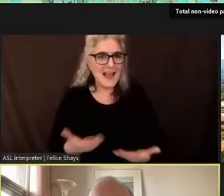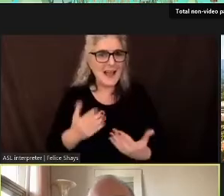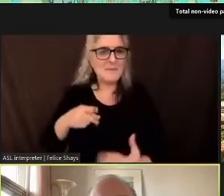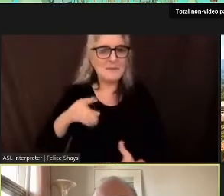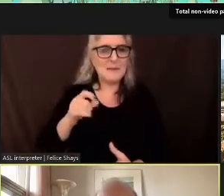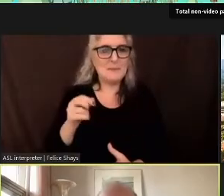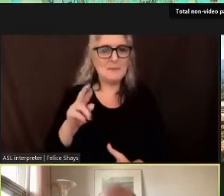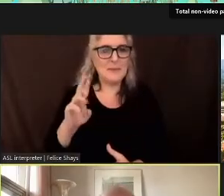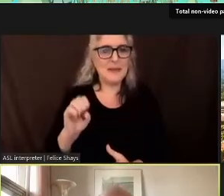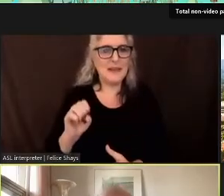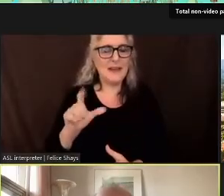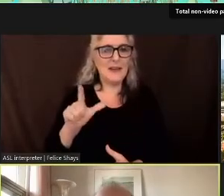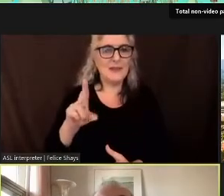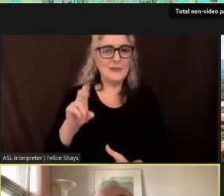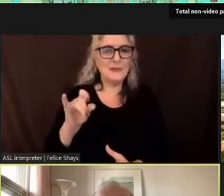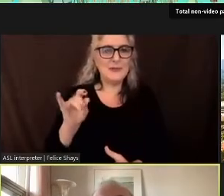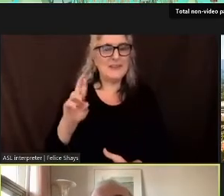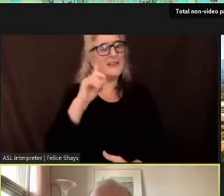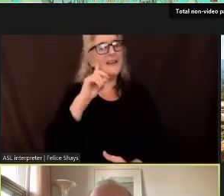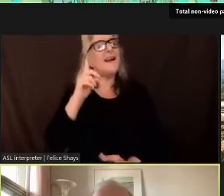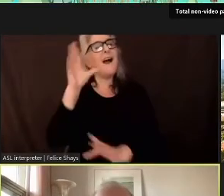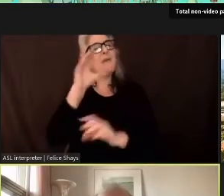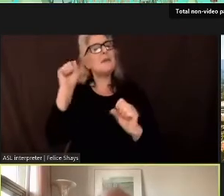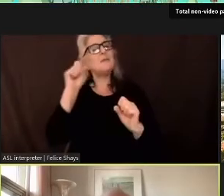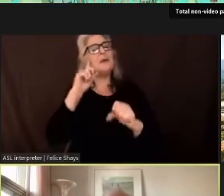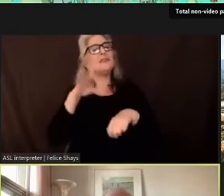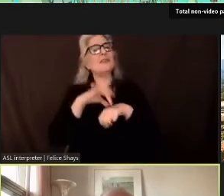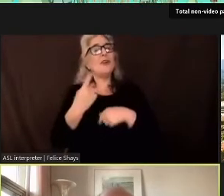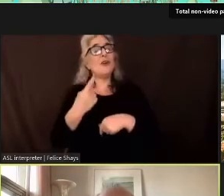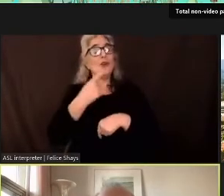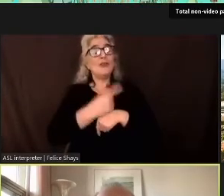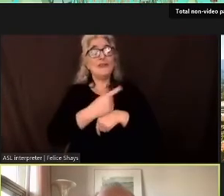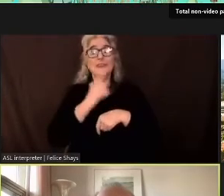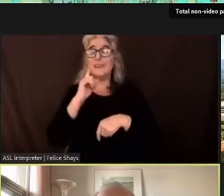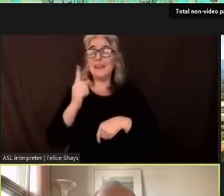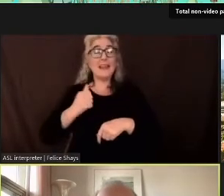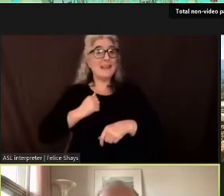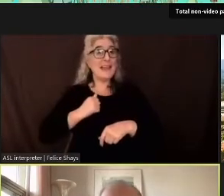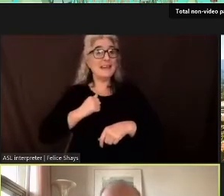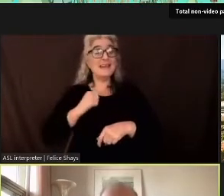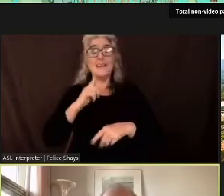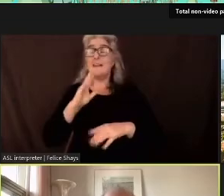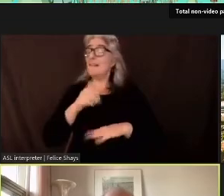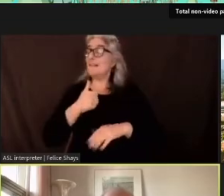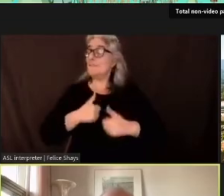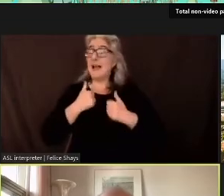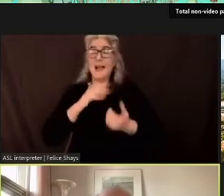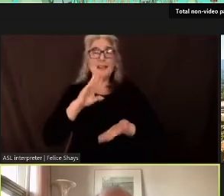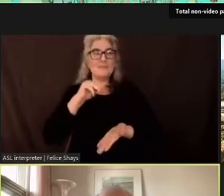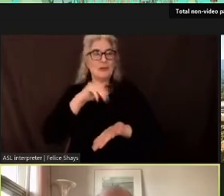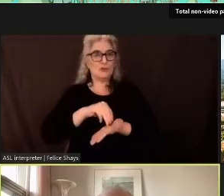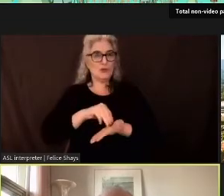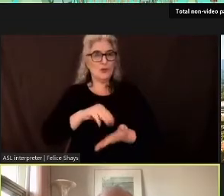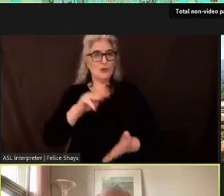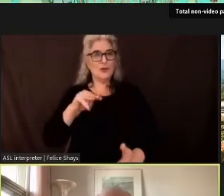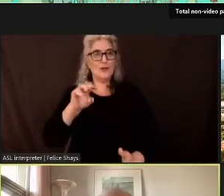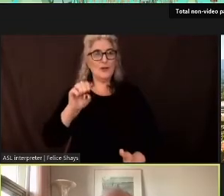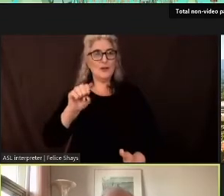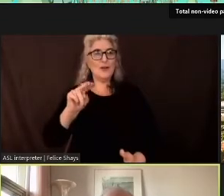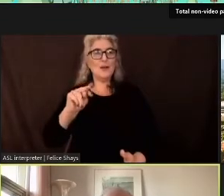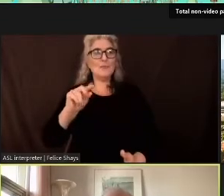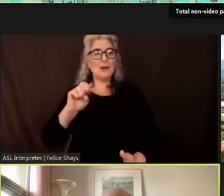Day Canada. I'm based in Montreal. Much like Earth Day Initiative, we at Earth